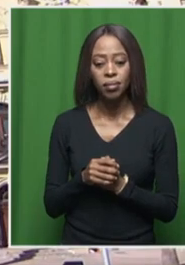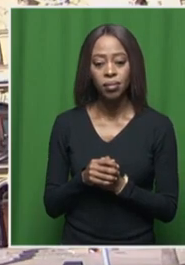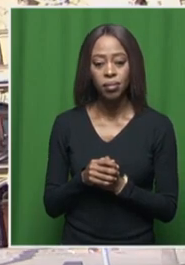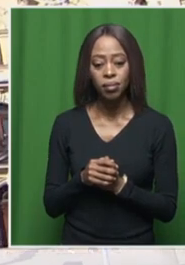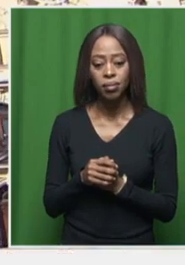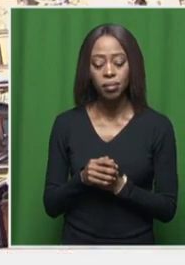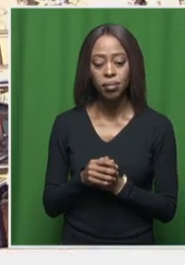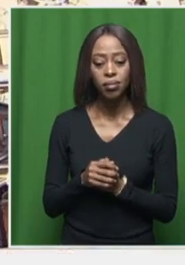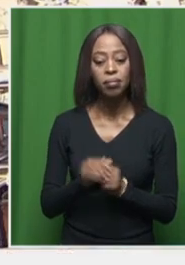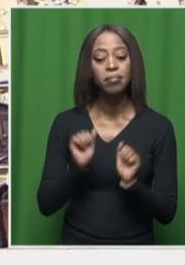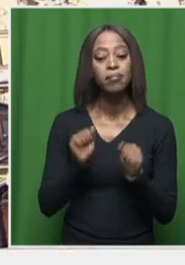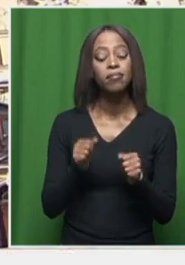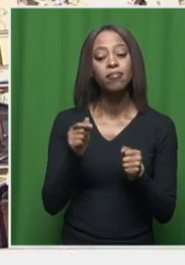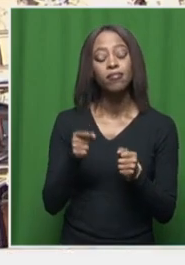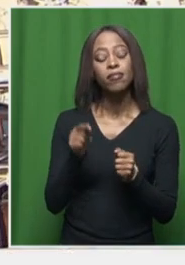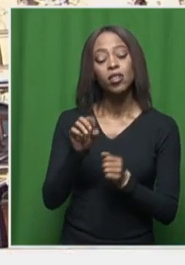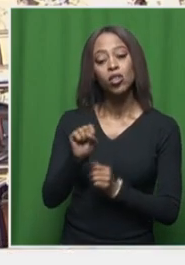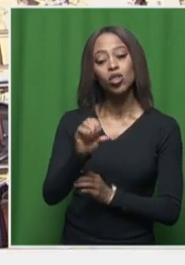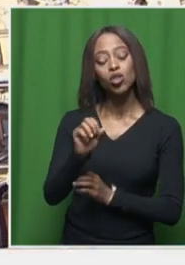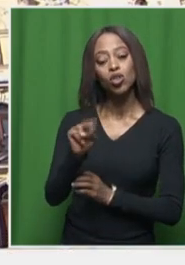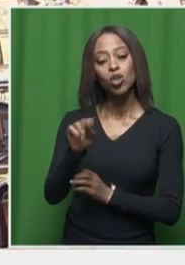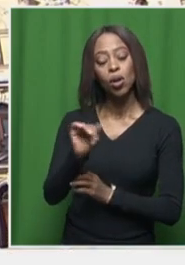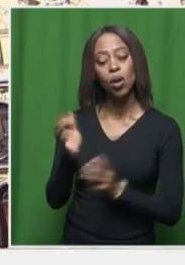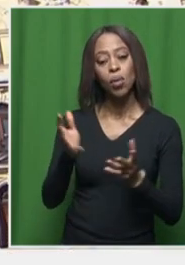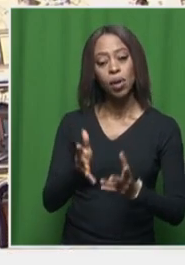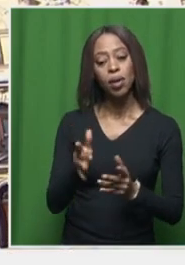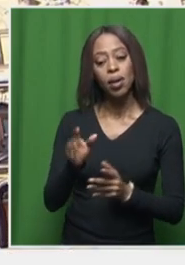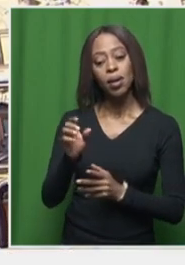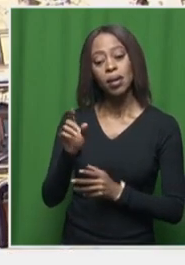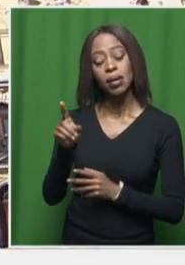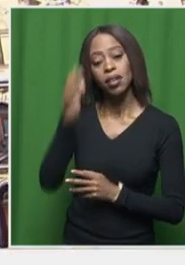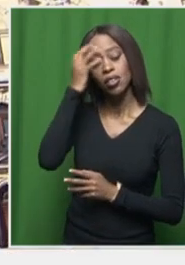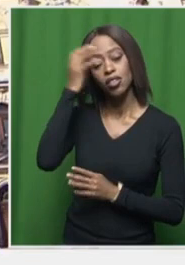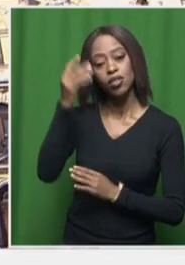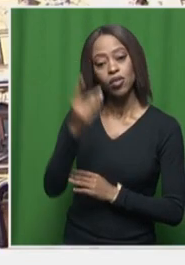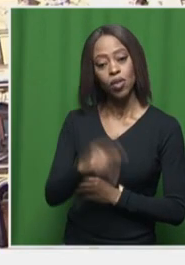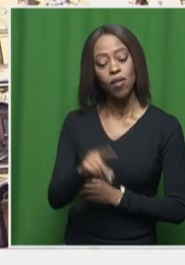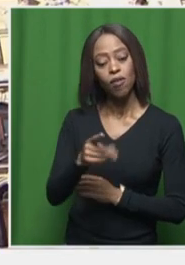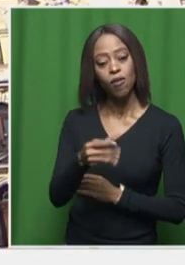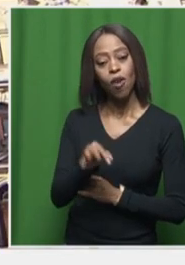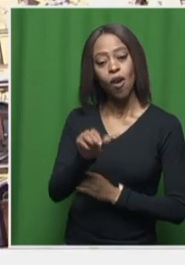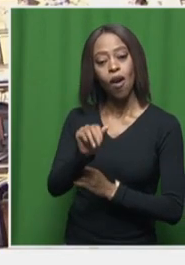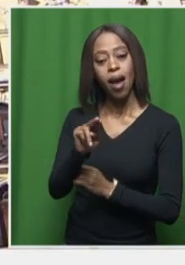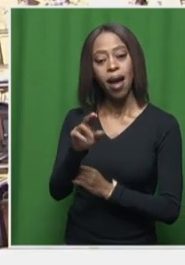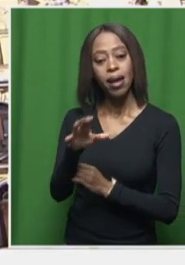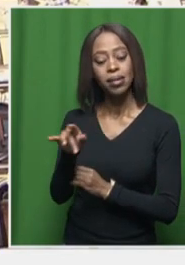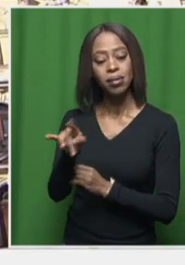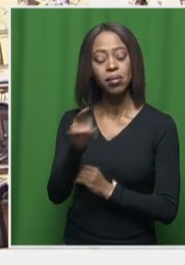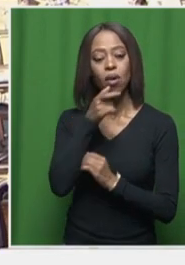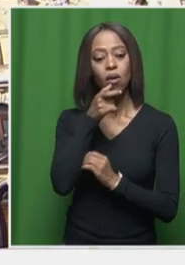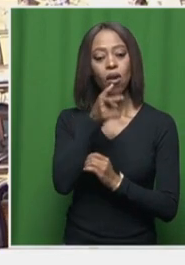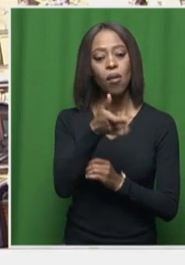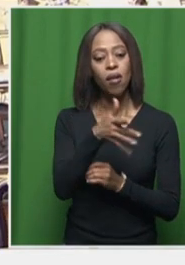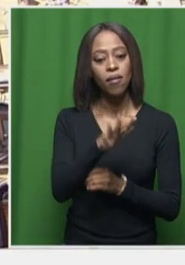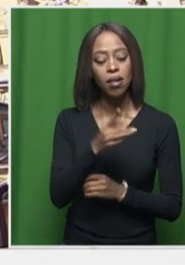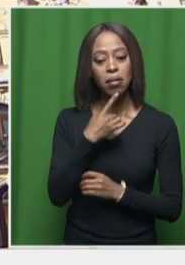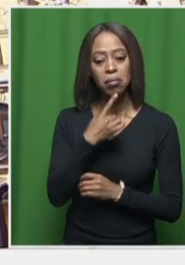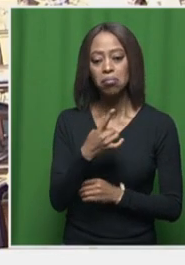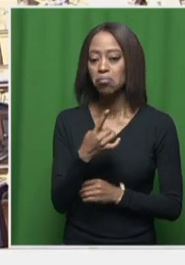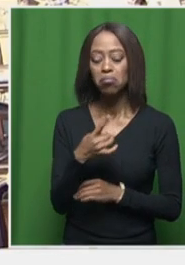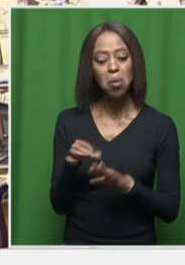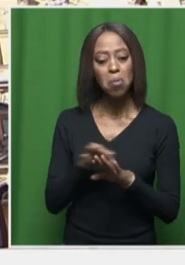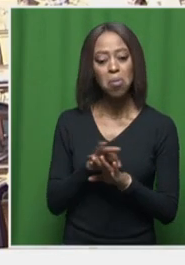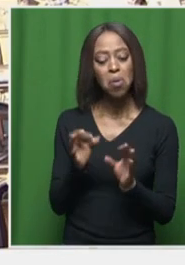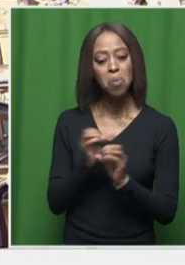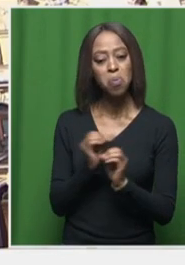Of the State of the Nation address. Siviwe Gwarube, who is the chief whip of the official opposition, have said that there are no